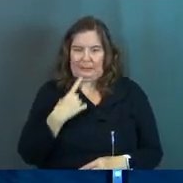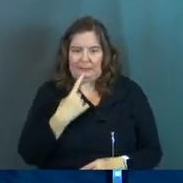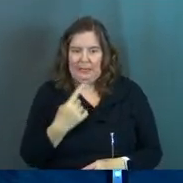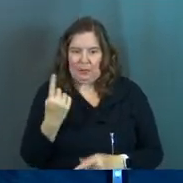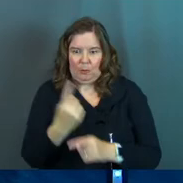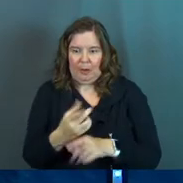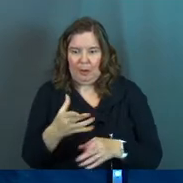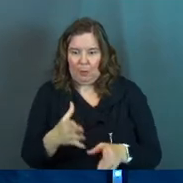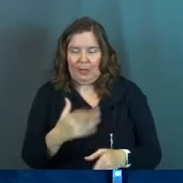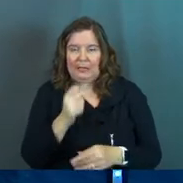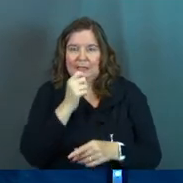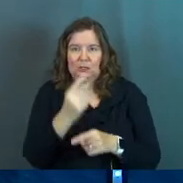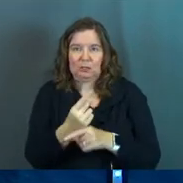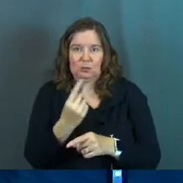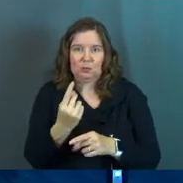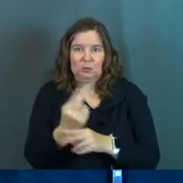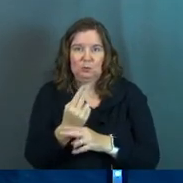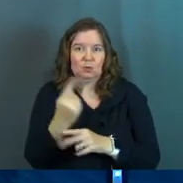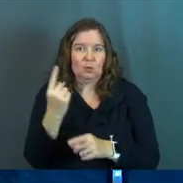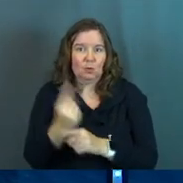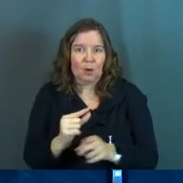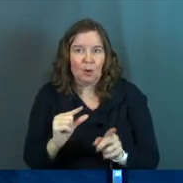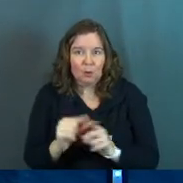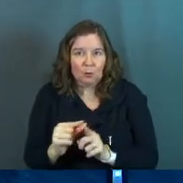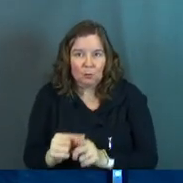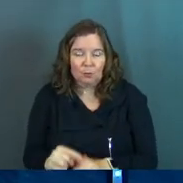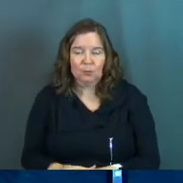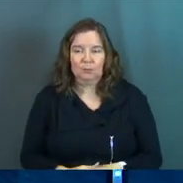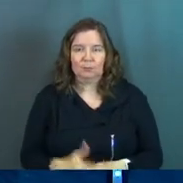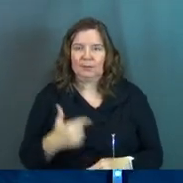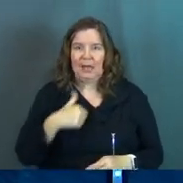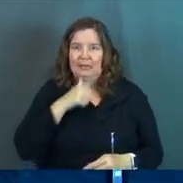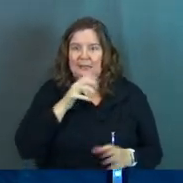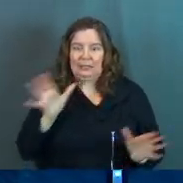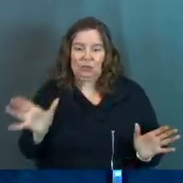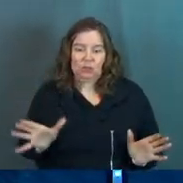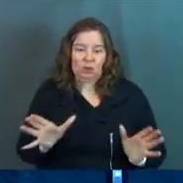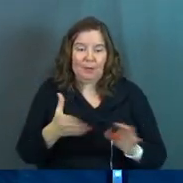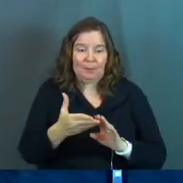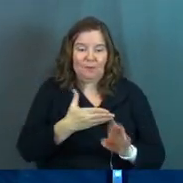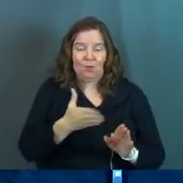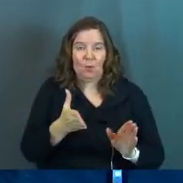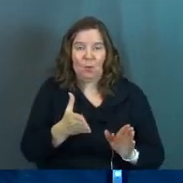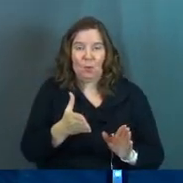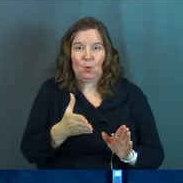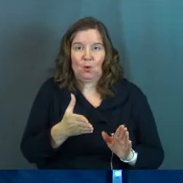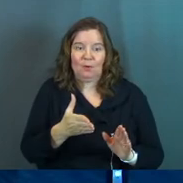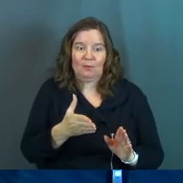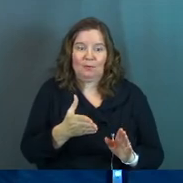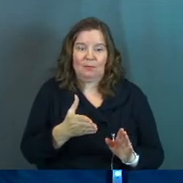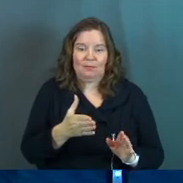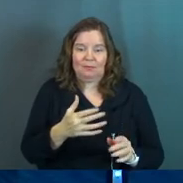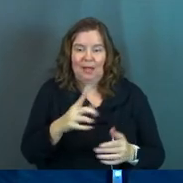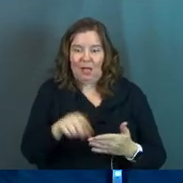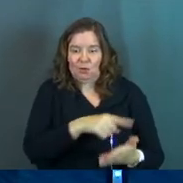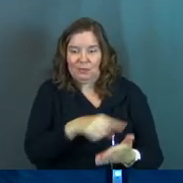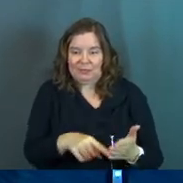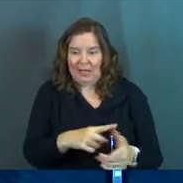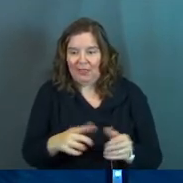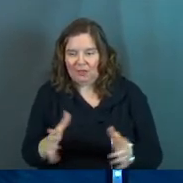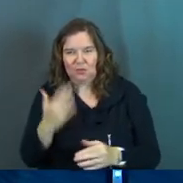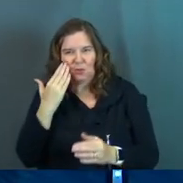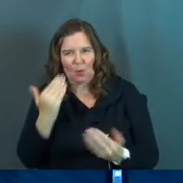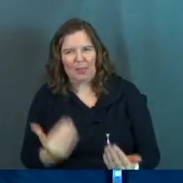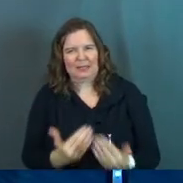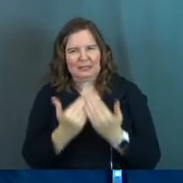say it in the right way. Didn't use the right words. I didn't encourage before I brought the criticism and then encourage again. You